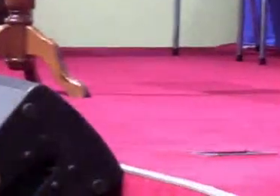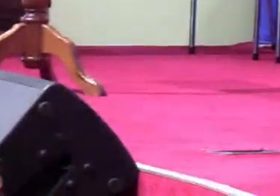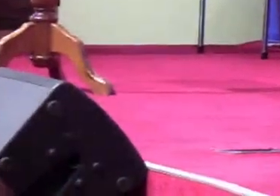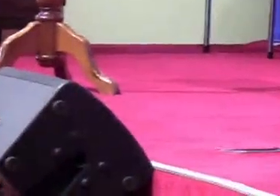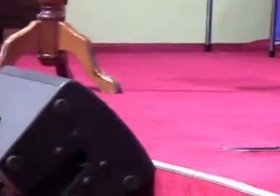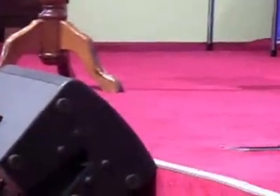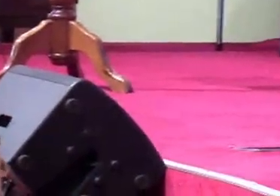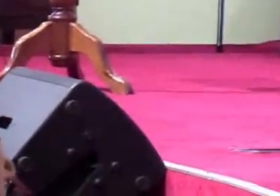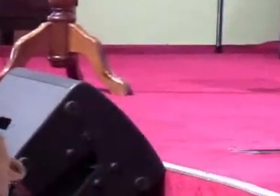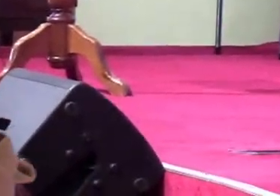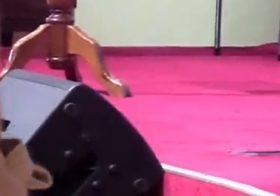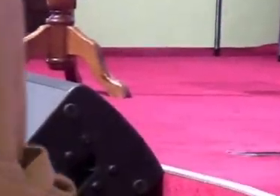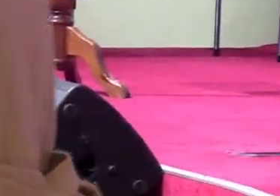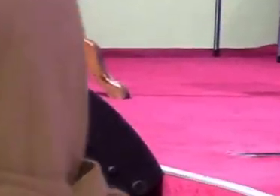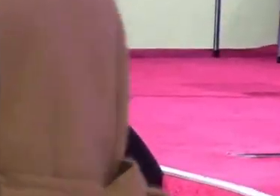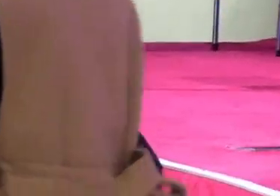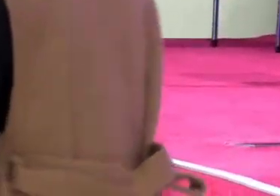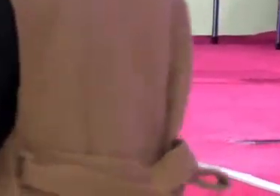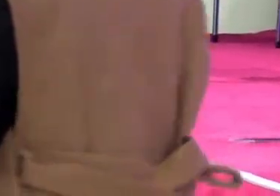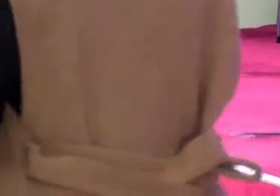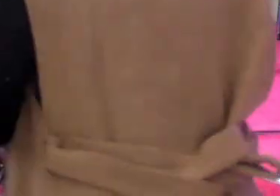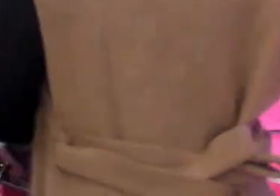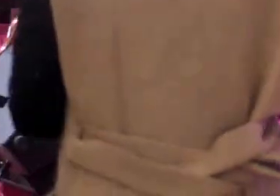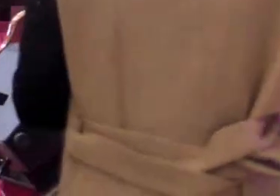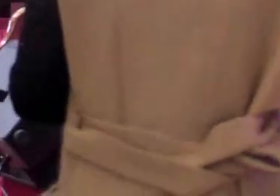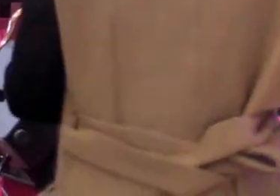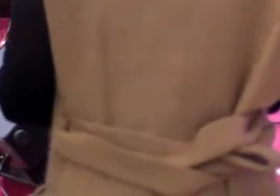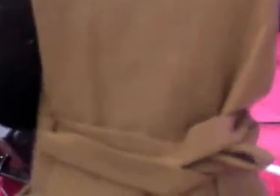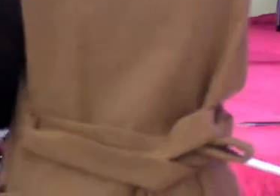e kai wito